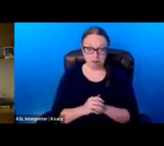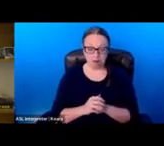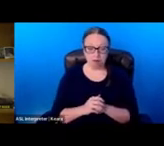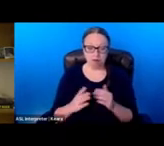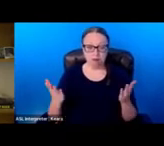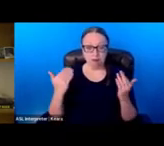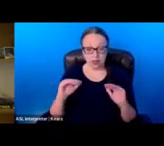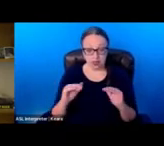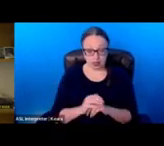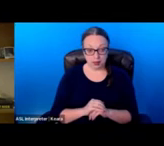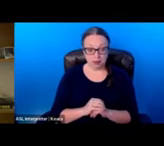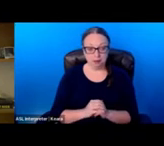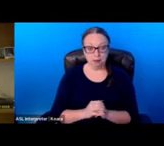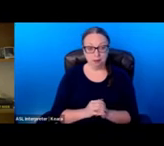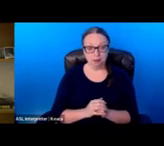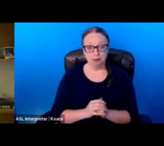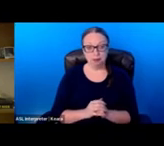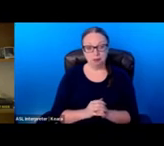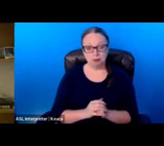Next slide, please.